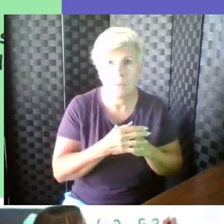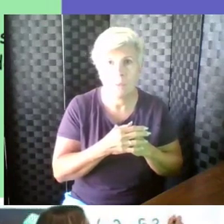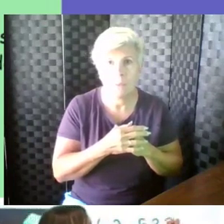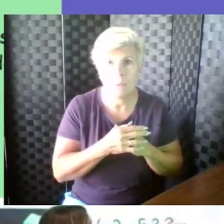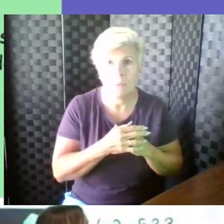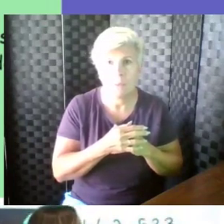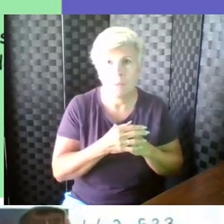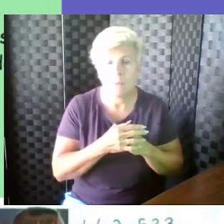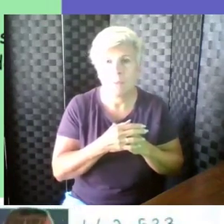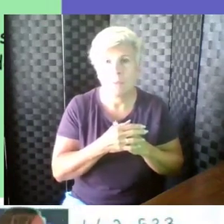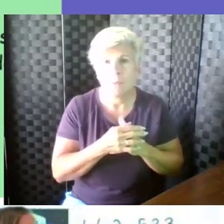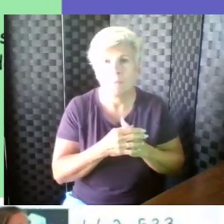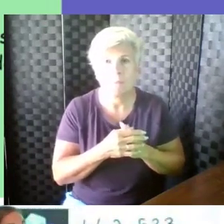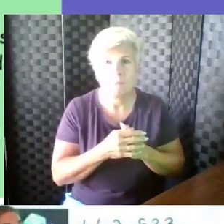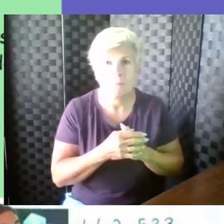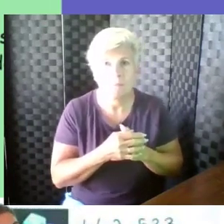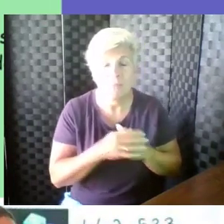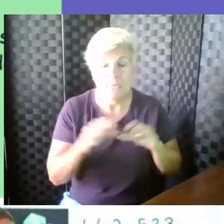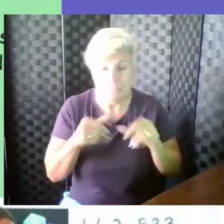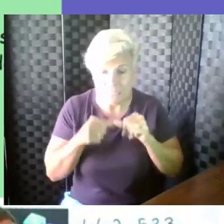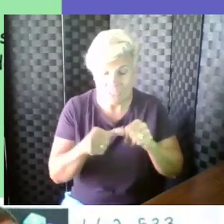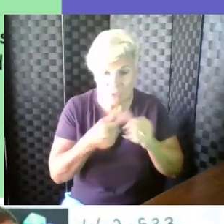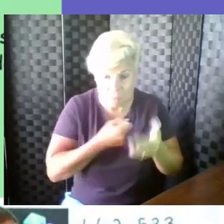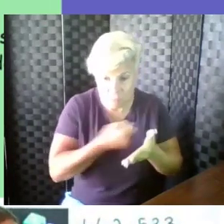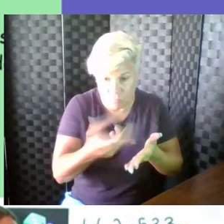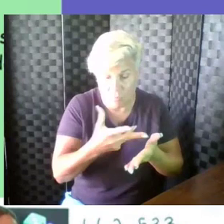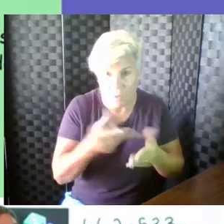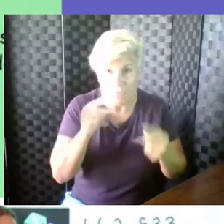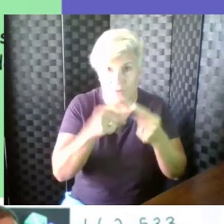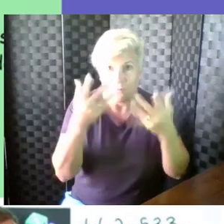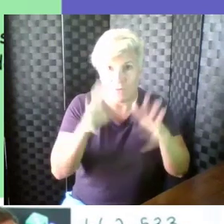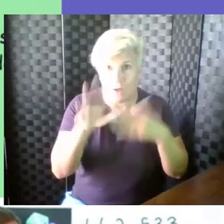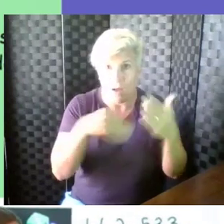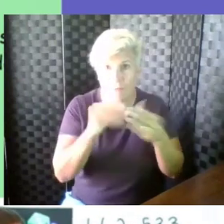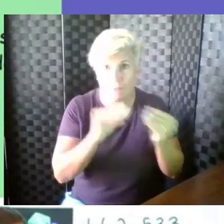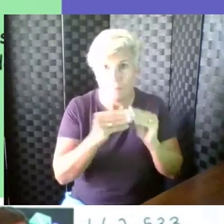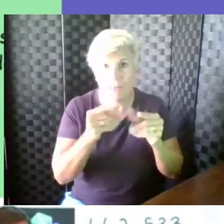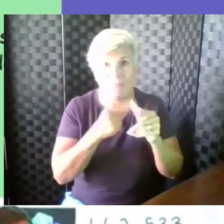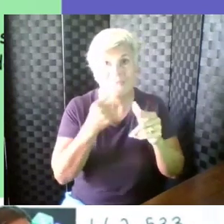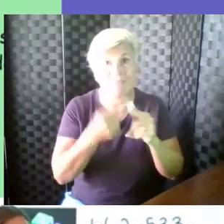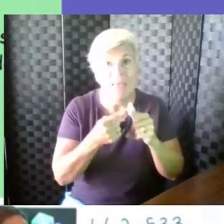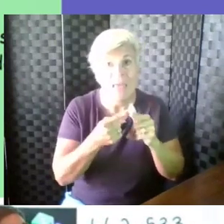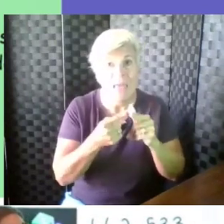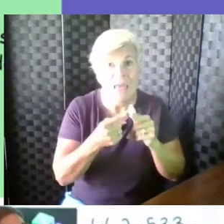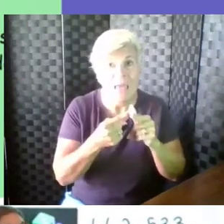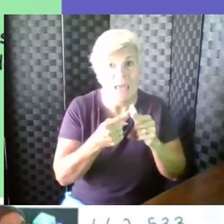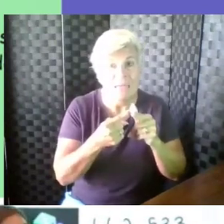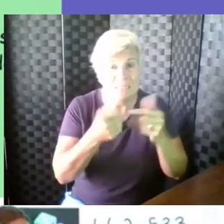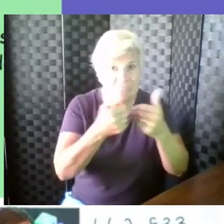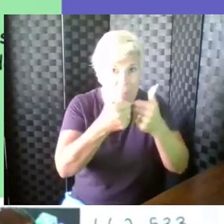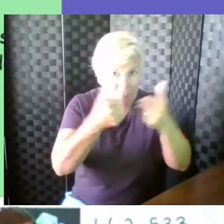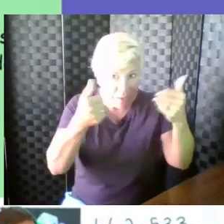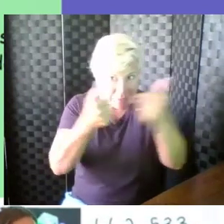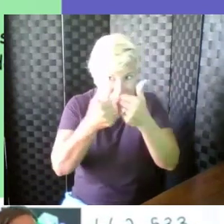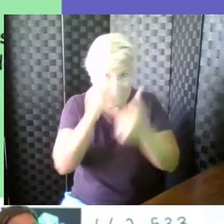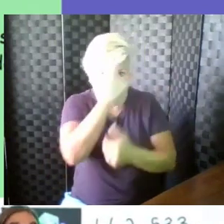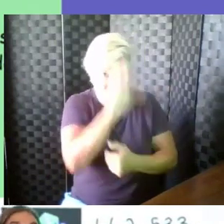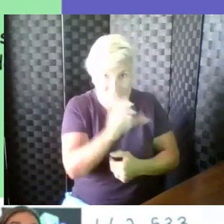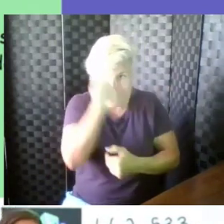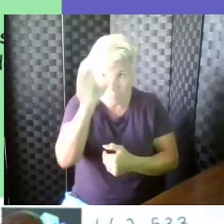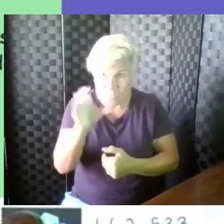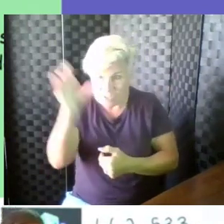you make your own numbers. Now, here's the challenge. I want you to take these numbers. I want you to split them up,